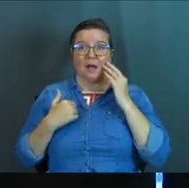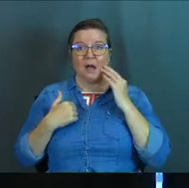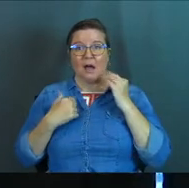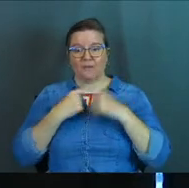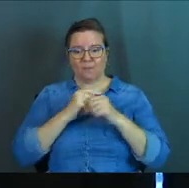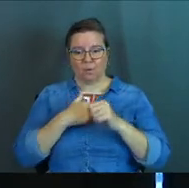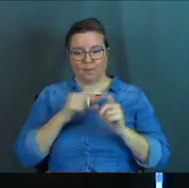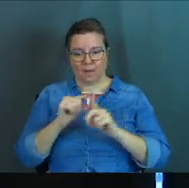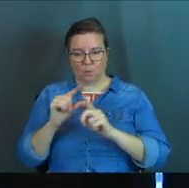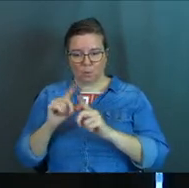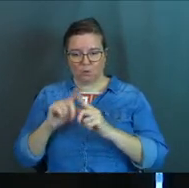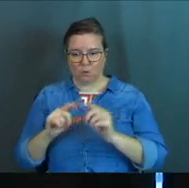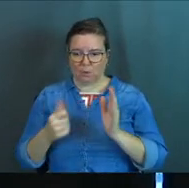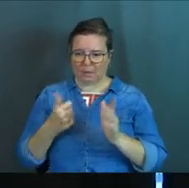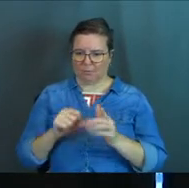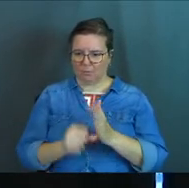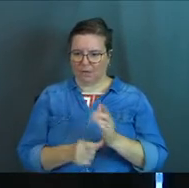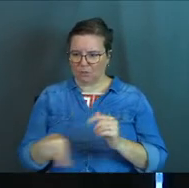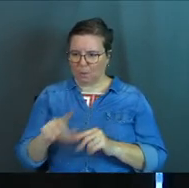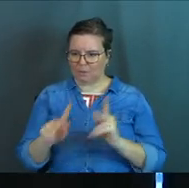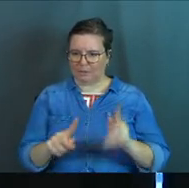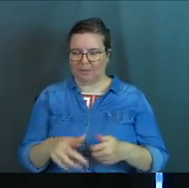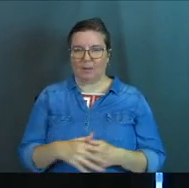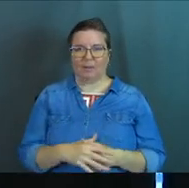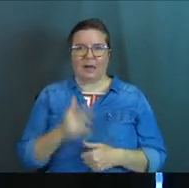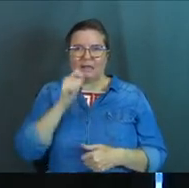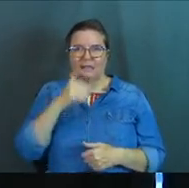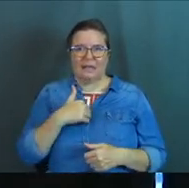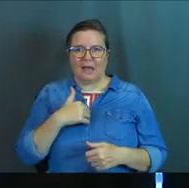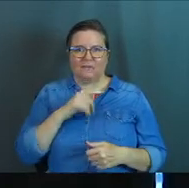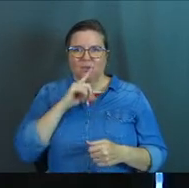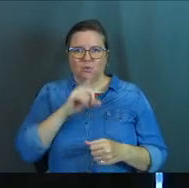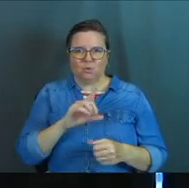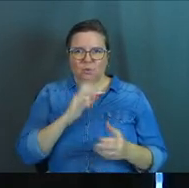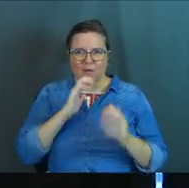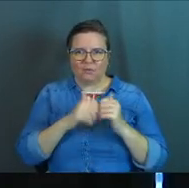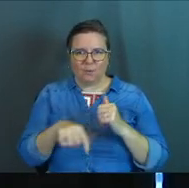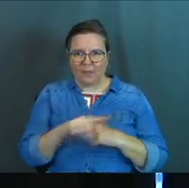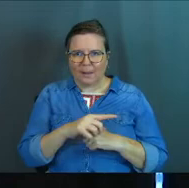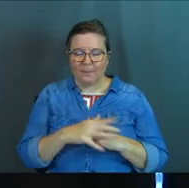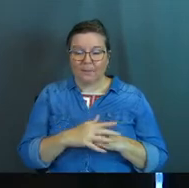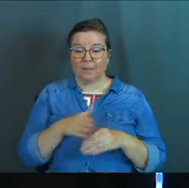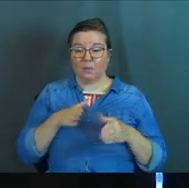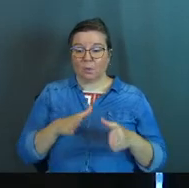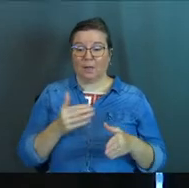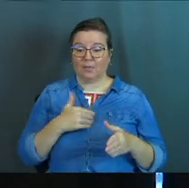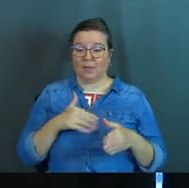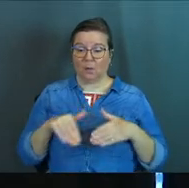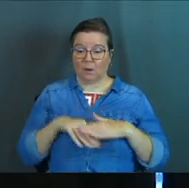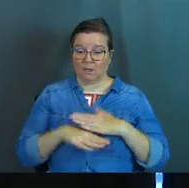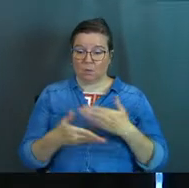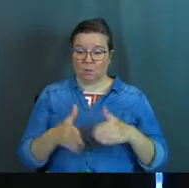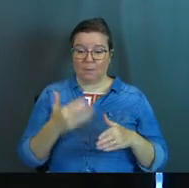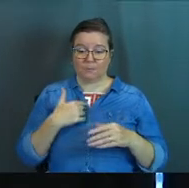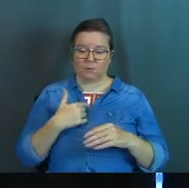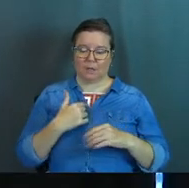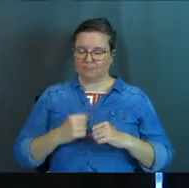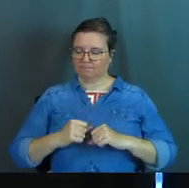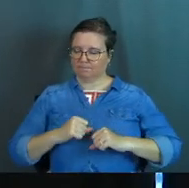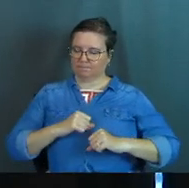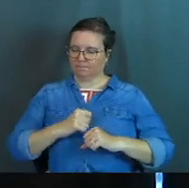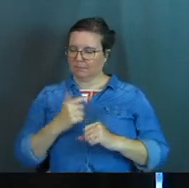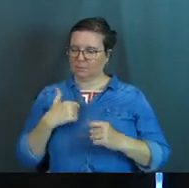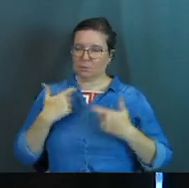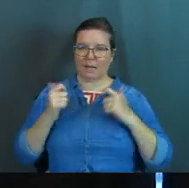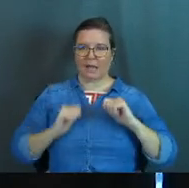I formed my words in order to impress those people. I didn't have an authentic conversation with them. And the way that I walked into the room, I'm trying to posture myself.